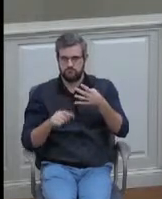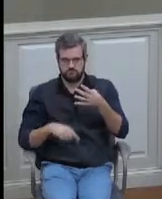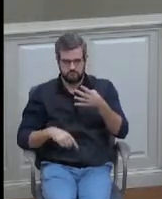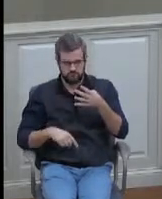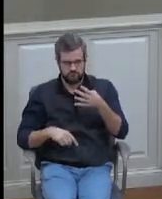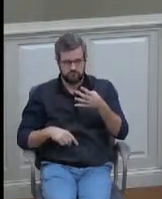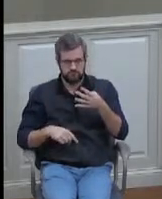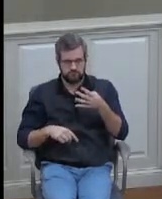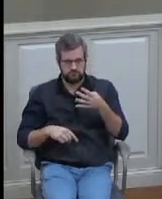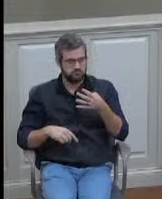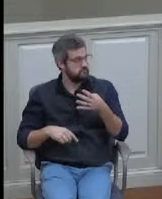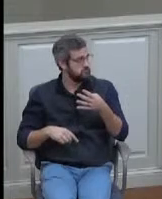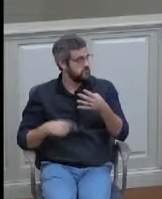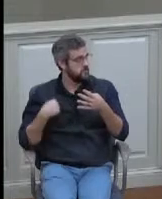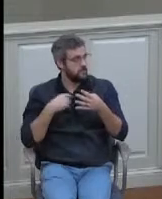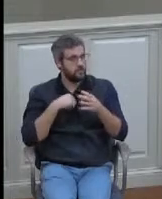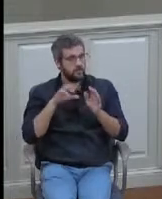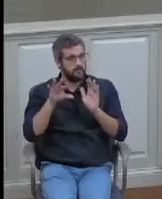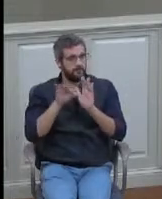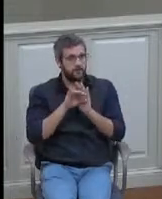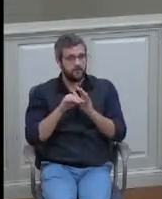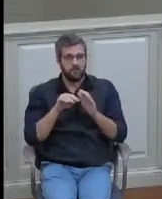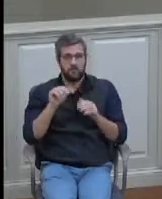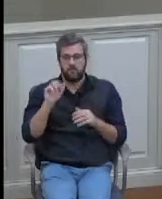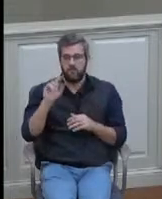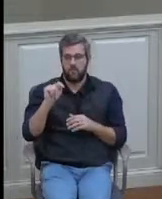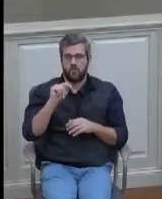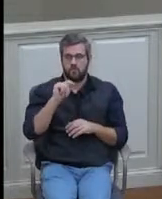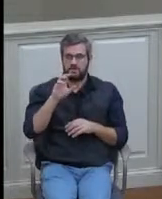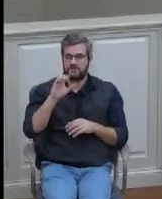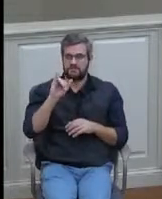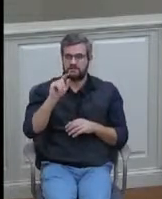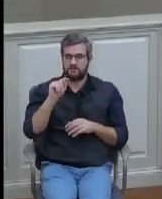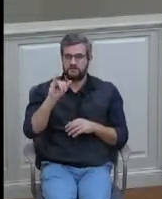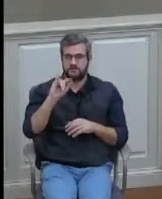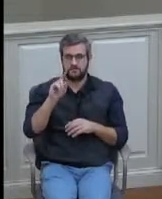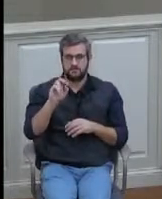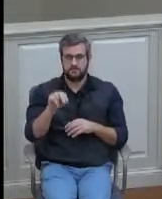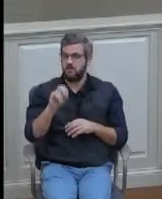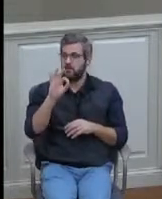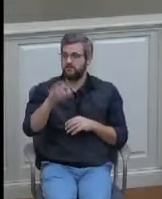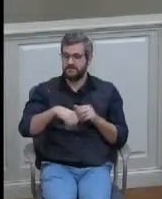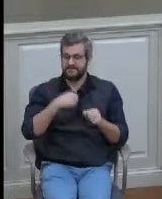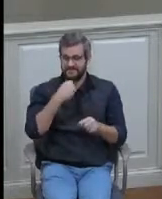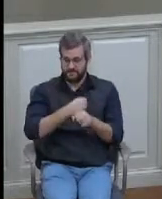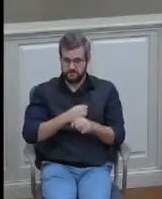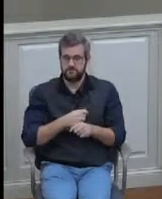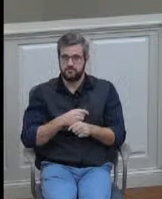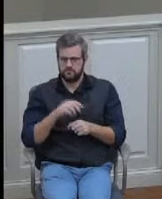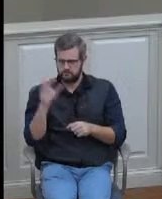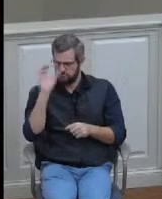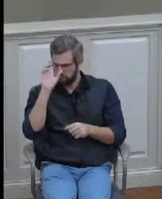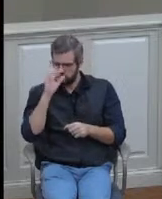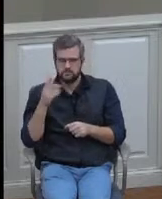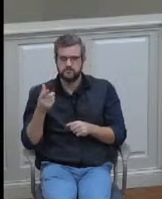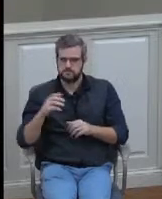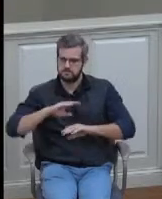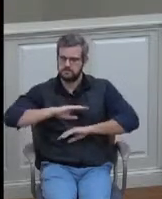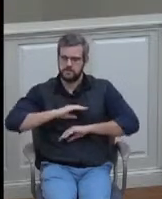think that when we choose an Art Citizen of the Year, we look for someone who has fulfilled basically our